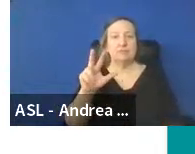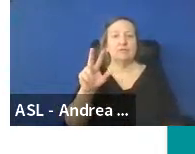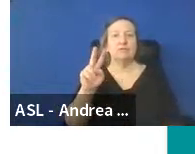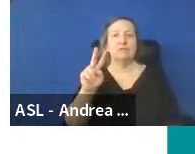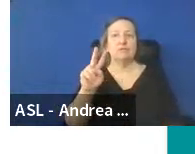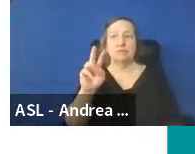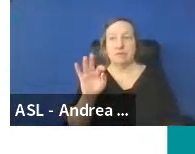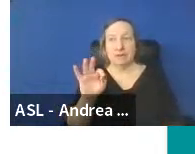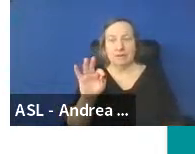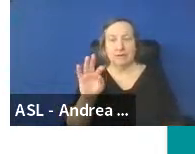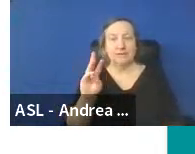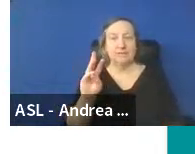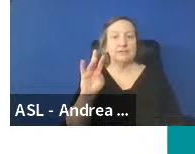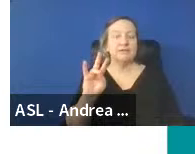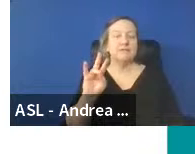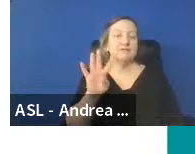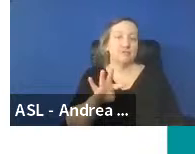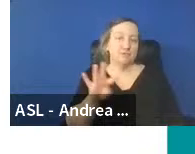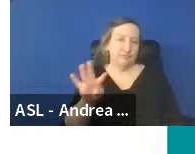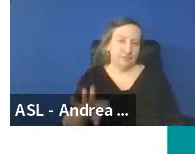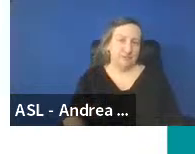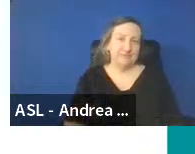360-329-6744.